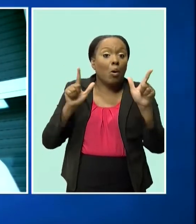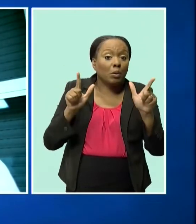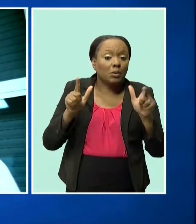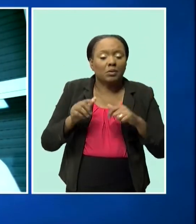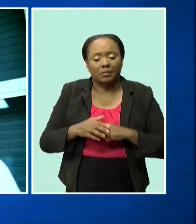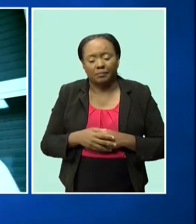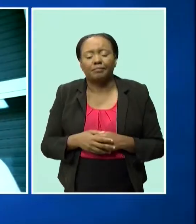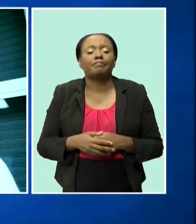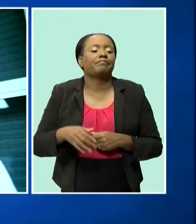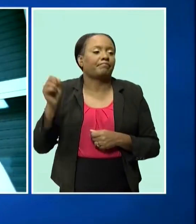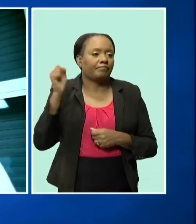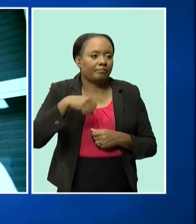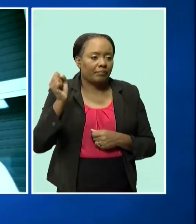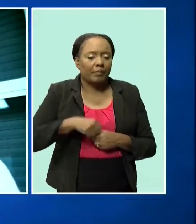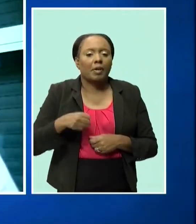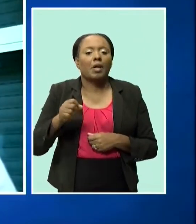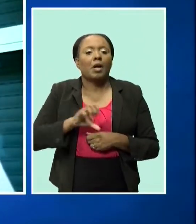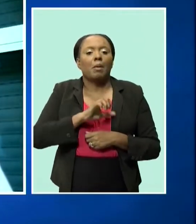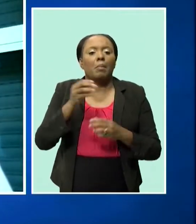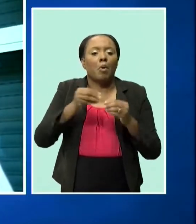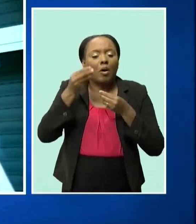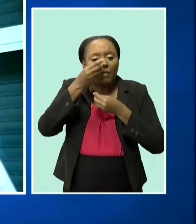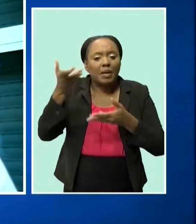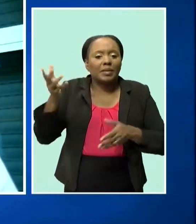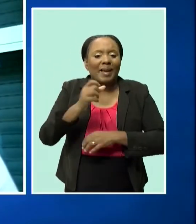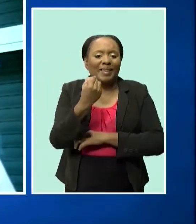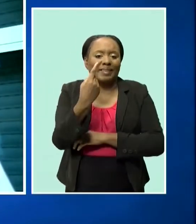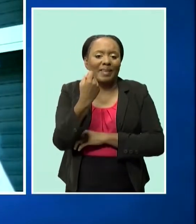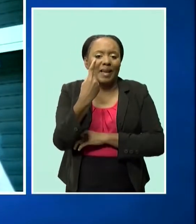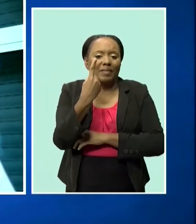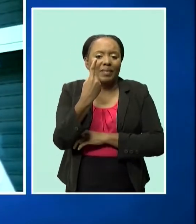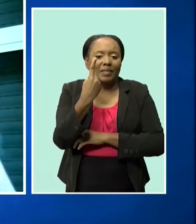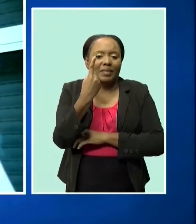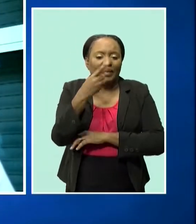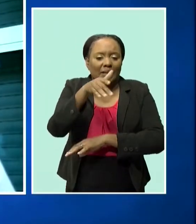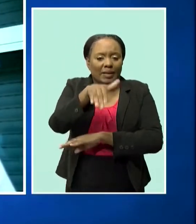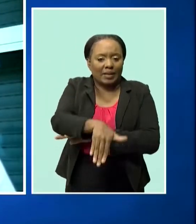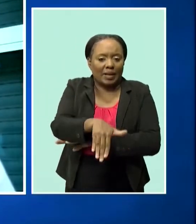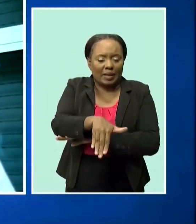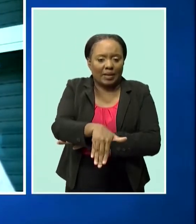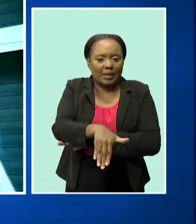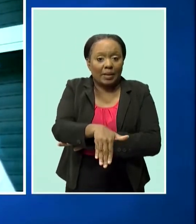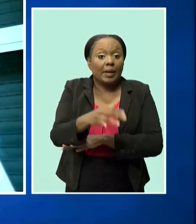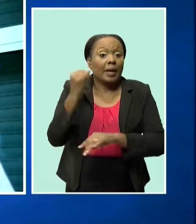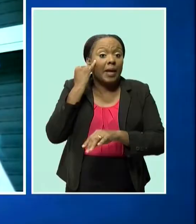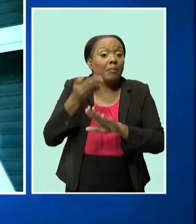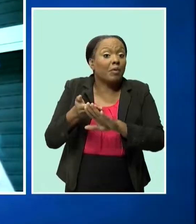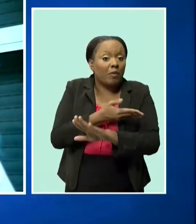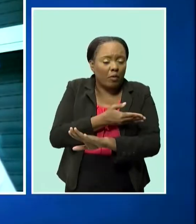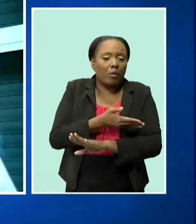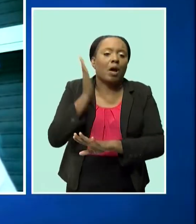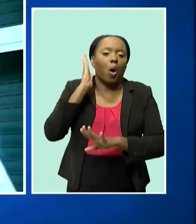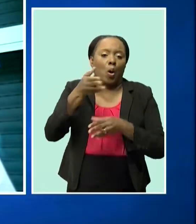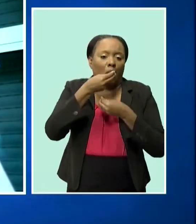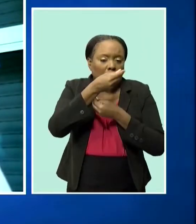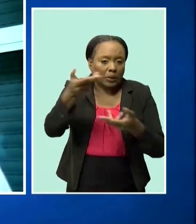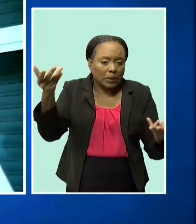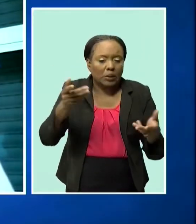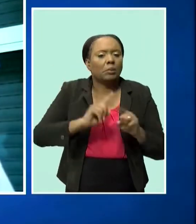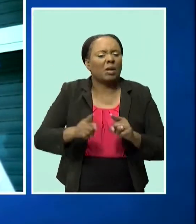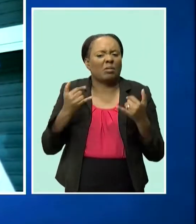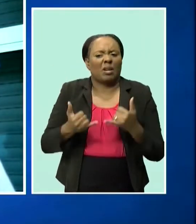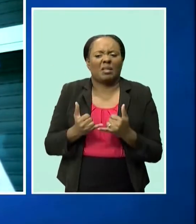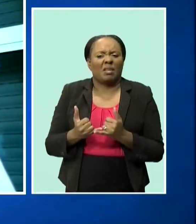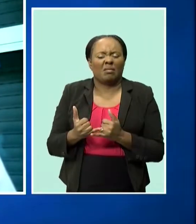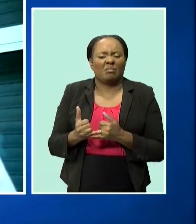Definitely. We have another update coming at 11 p.m. And if anything changes from before that 11 p.m., we definitely will tell you. But as it stands, we don't see anything significant